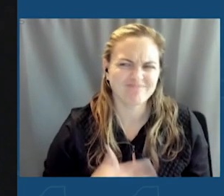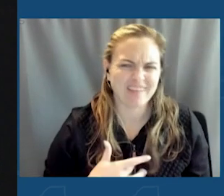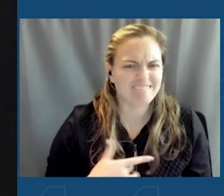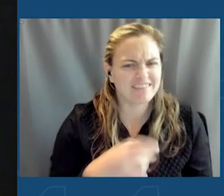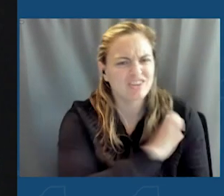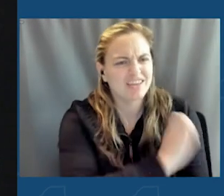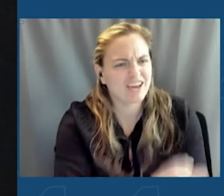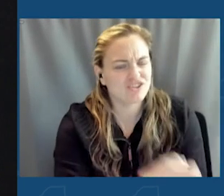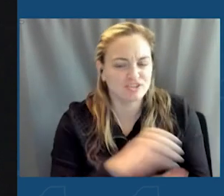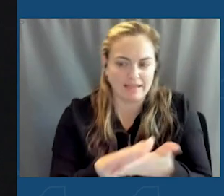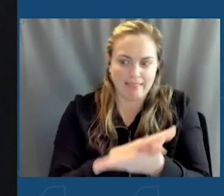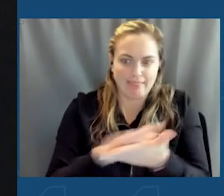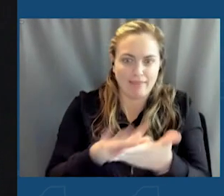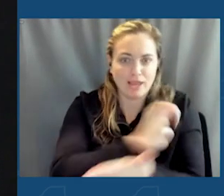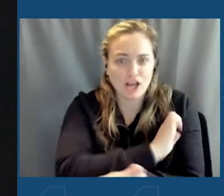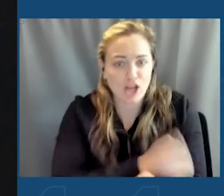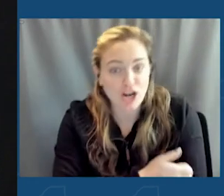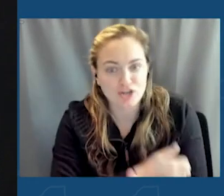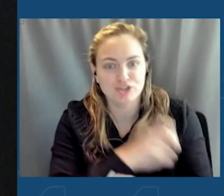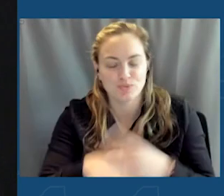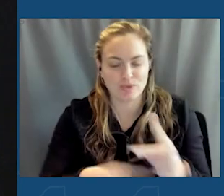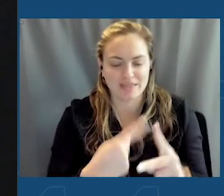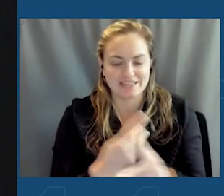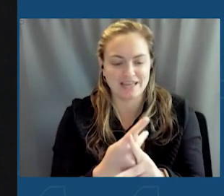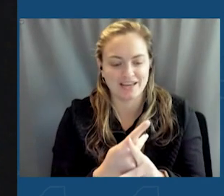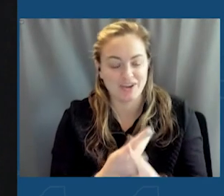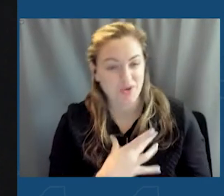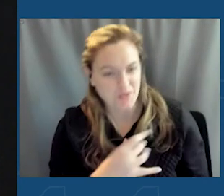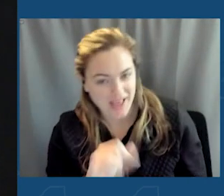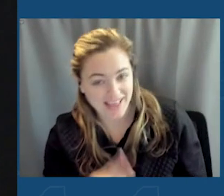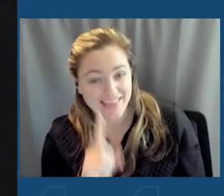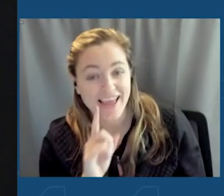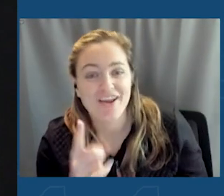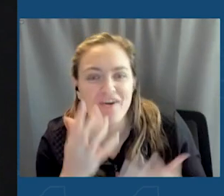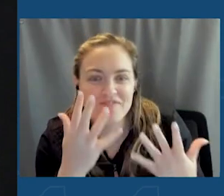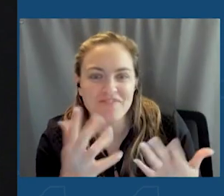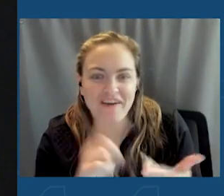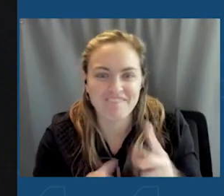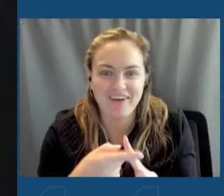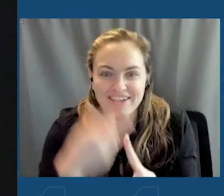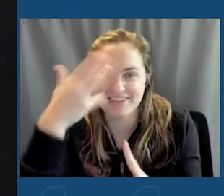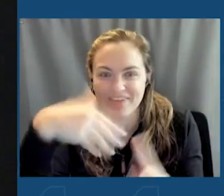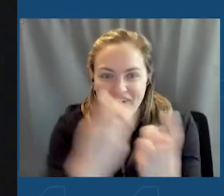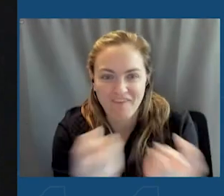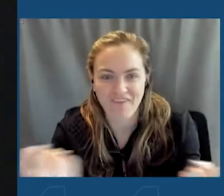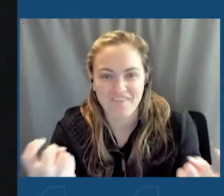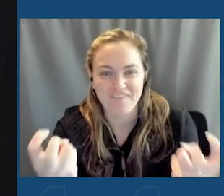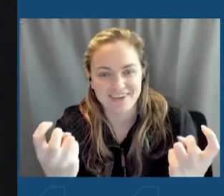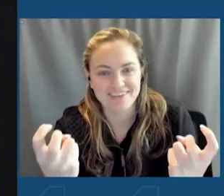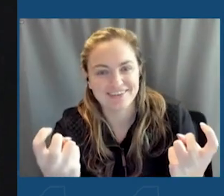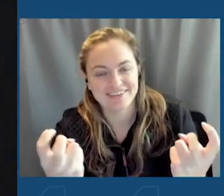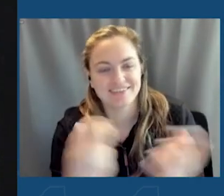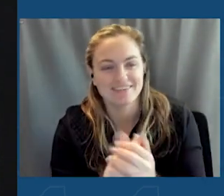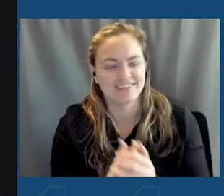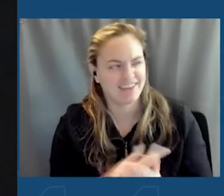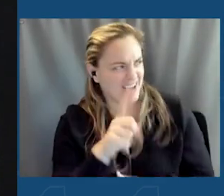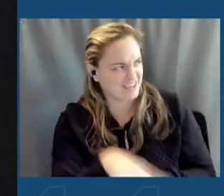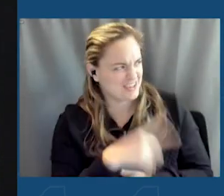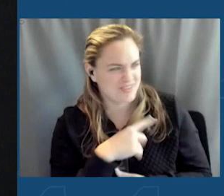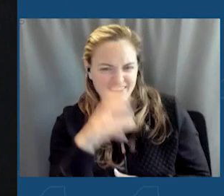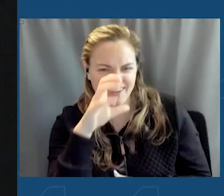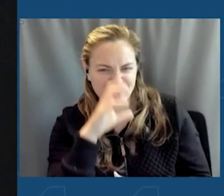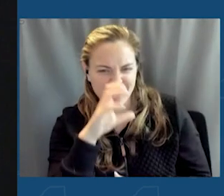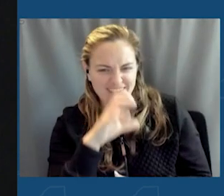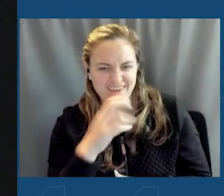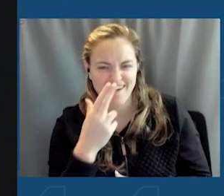going on in this, with this kind of, you like that? I got friends in the front row. I might do it in my own comedy routines next.